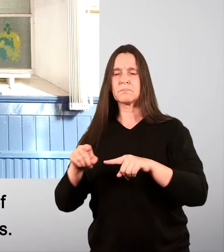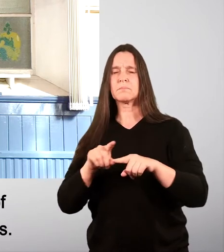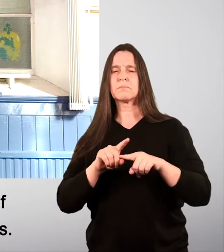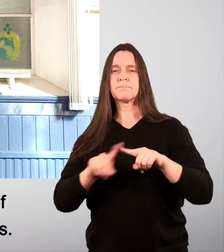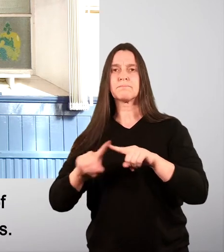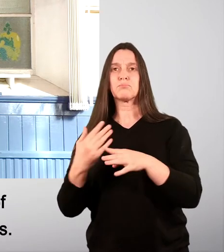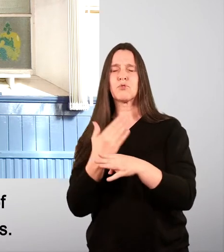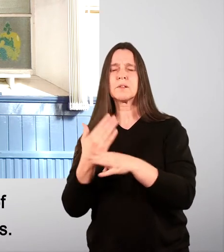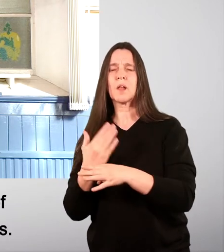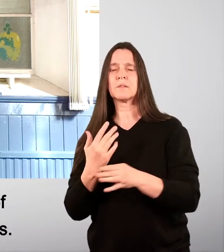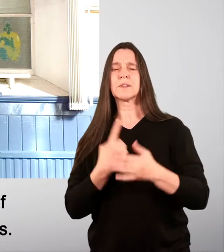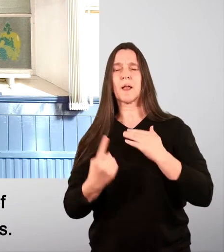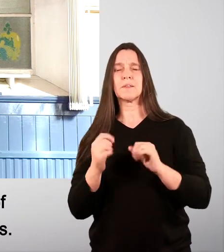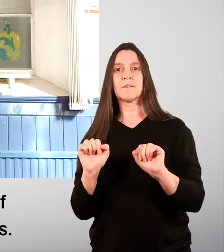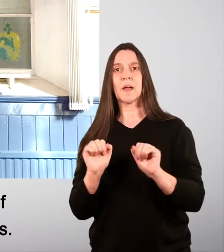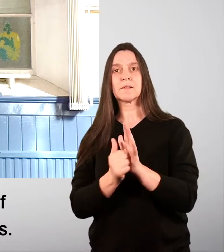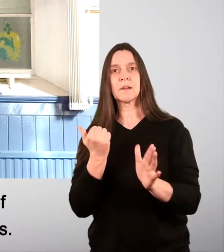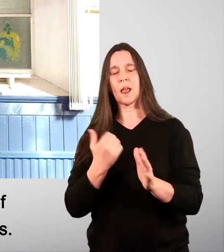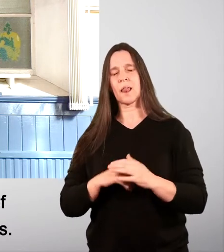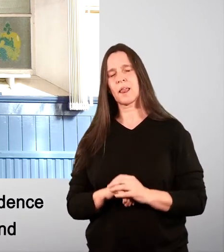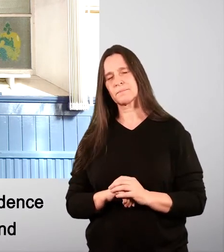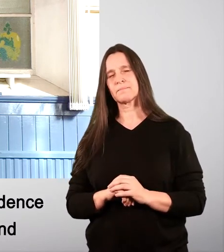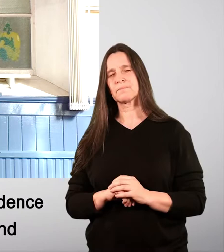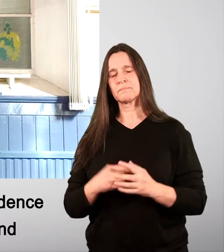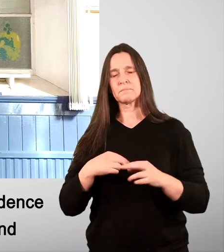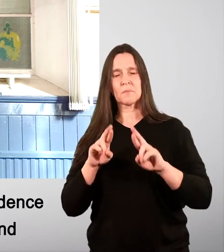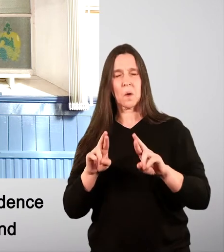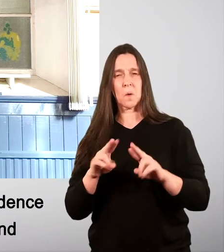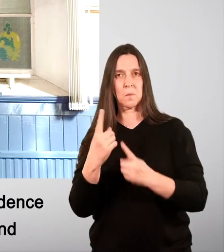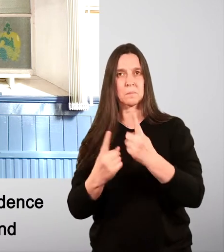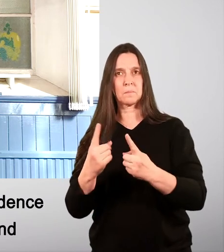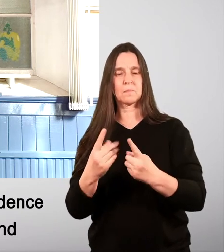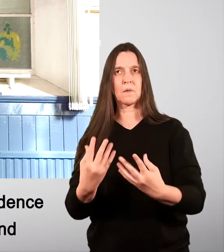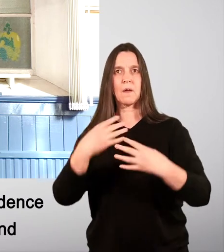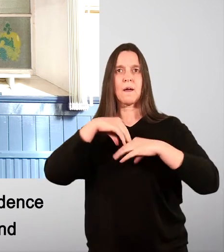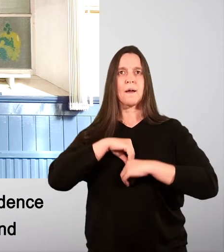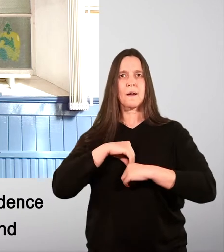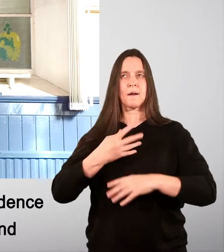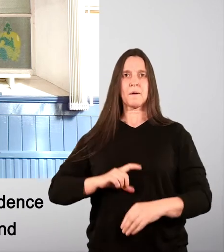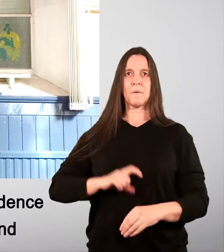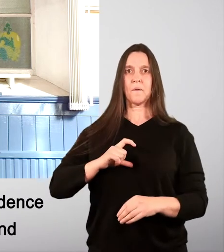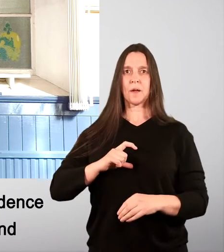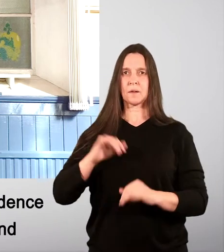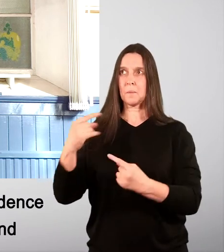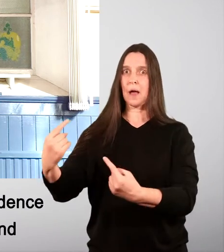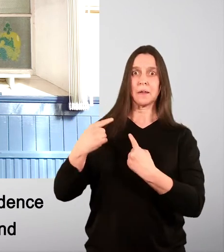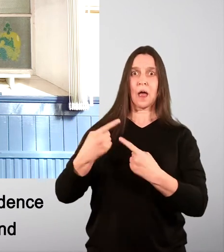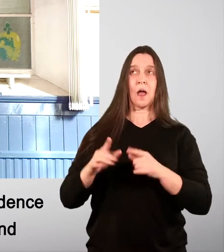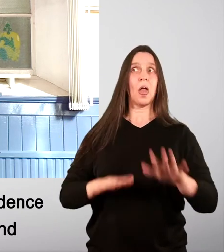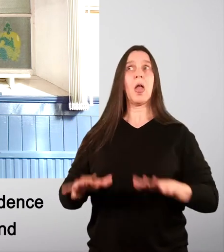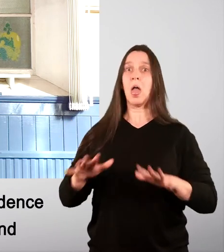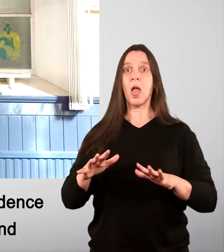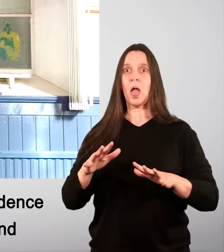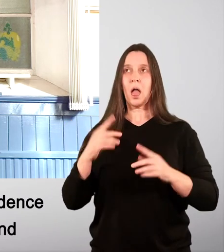force, and some practical self-defence skills. And hopefully, this will increase your self-confidence